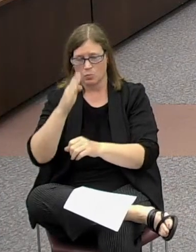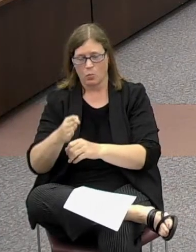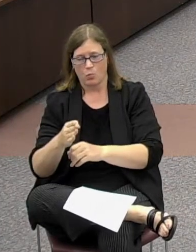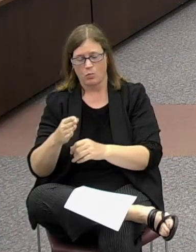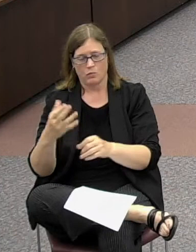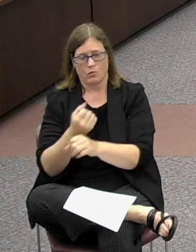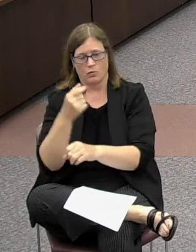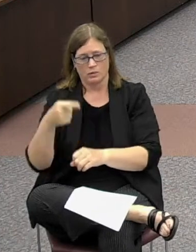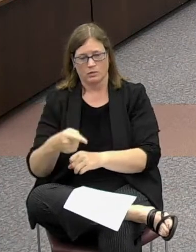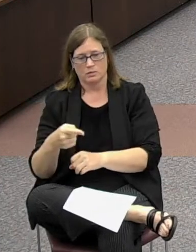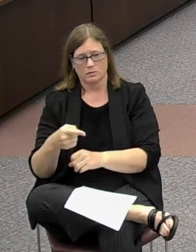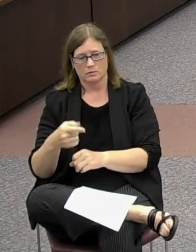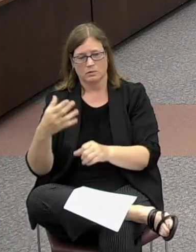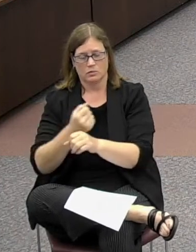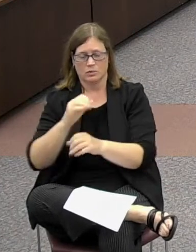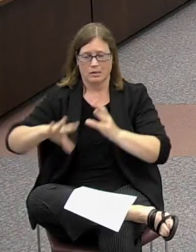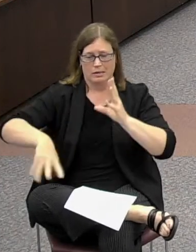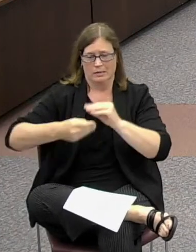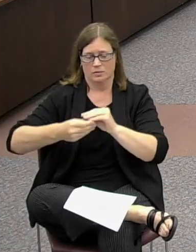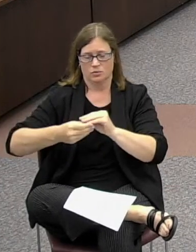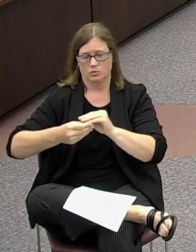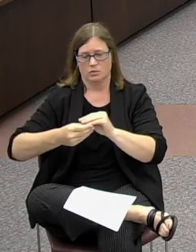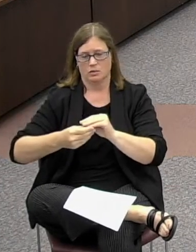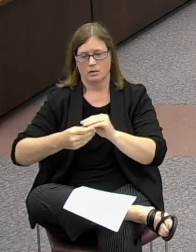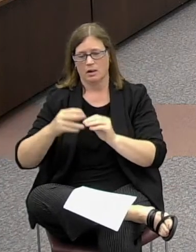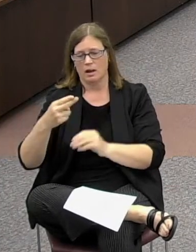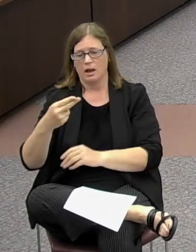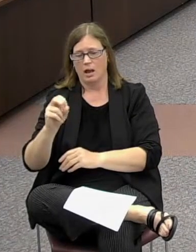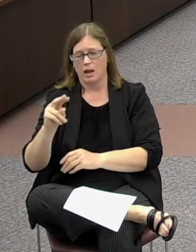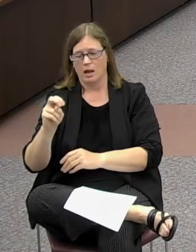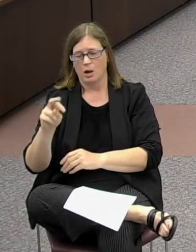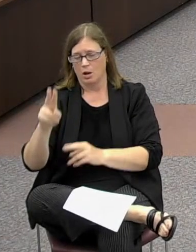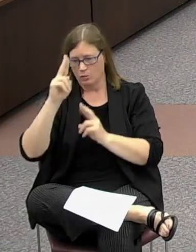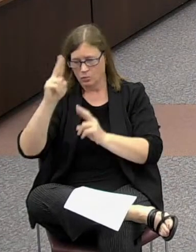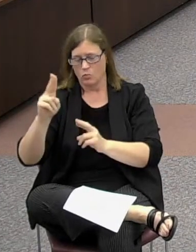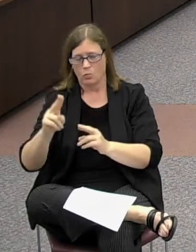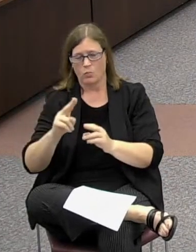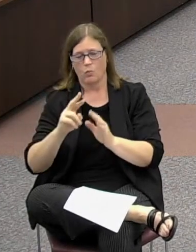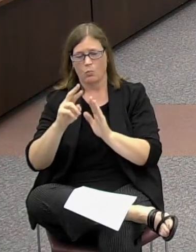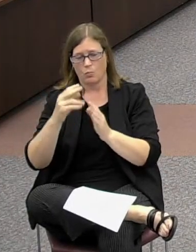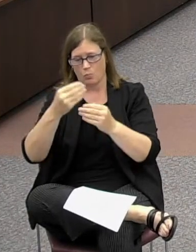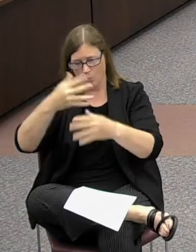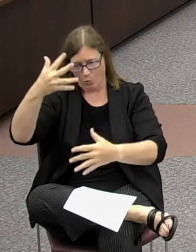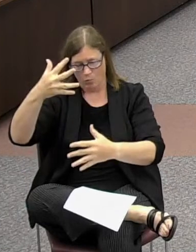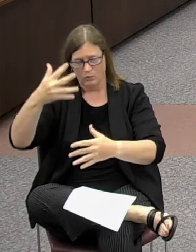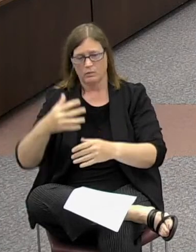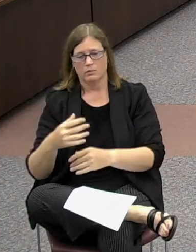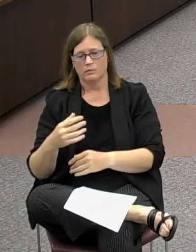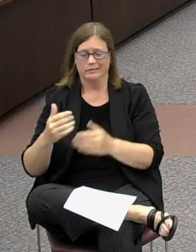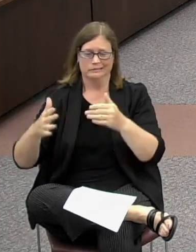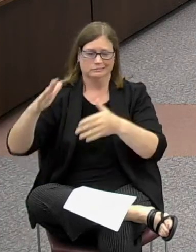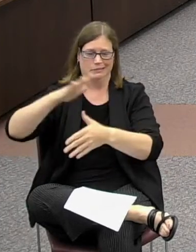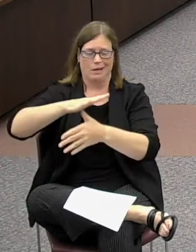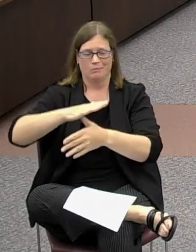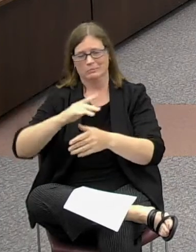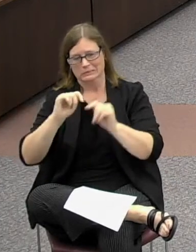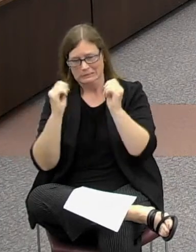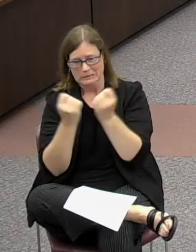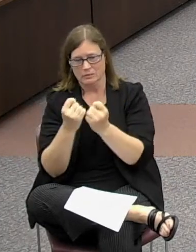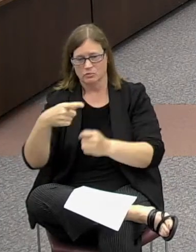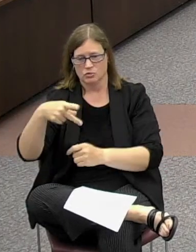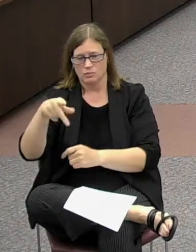honor. The team earned the additional honor roll distinction, which represents the top 20% of team GPAs in the high school